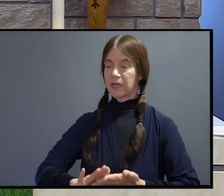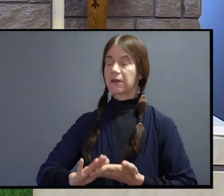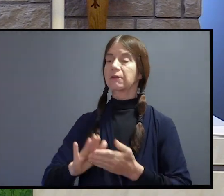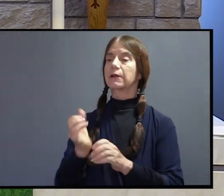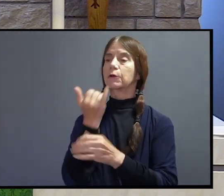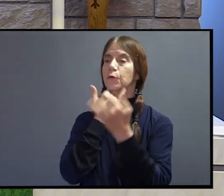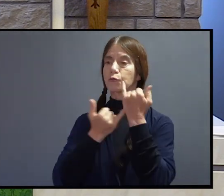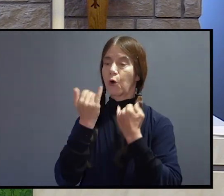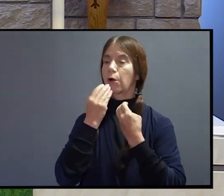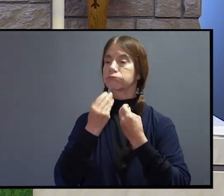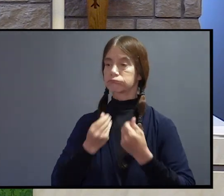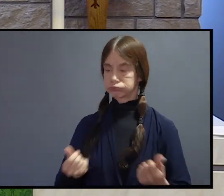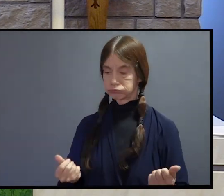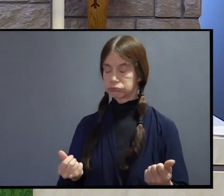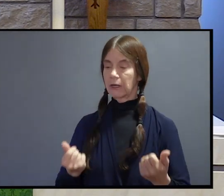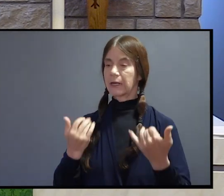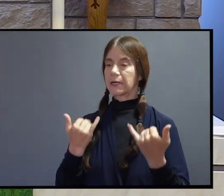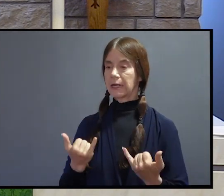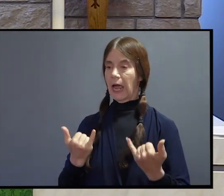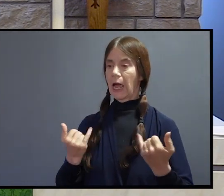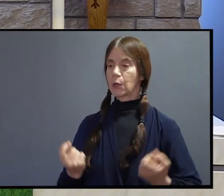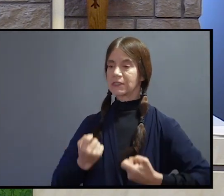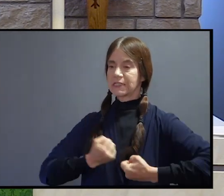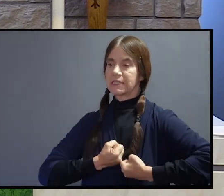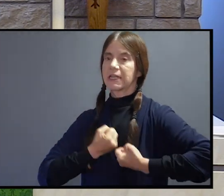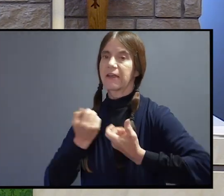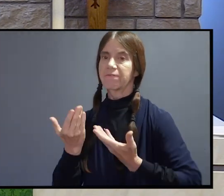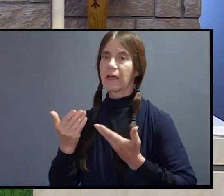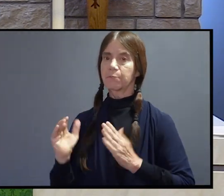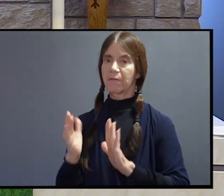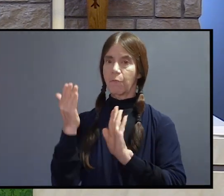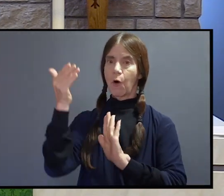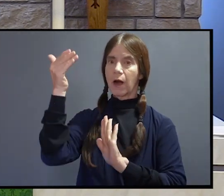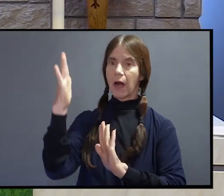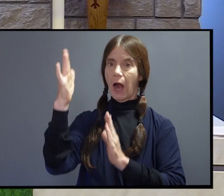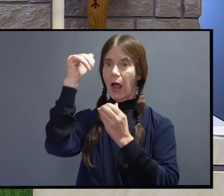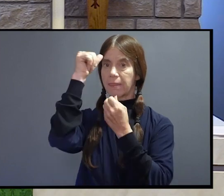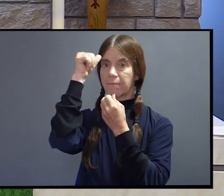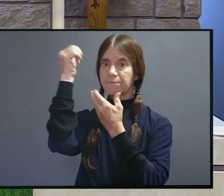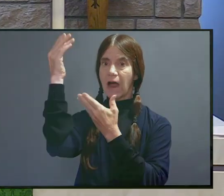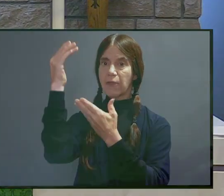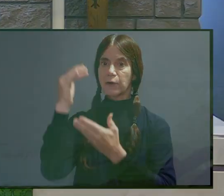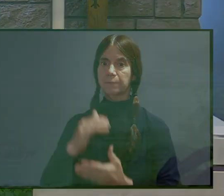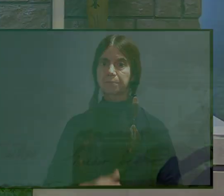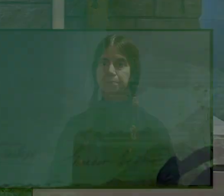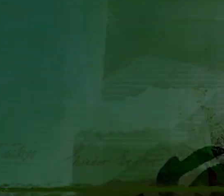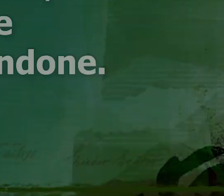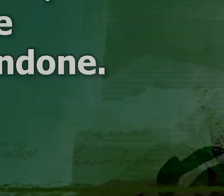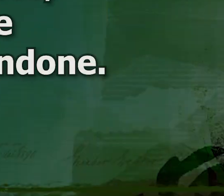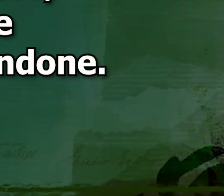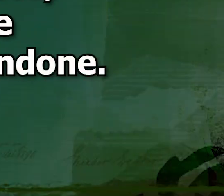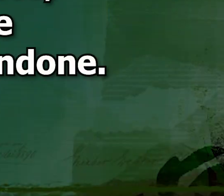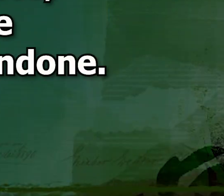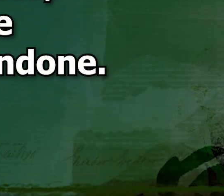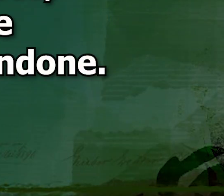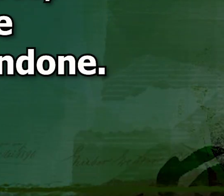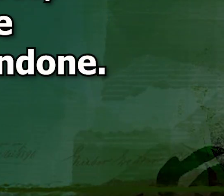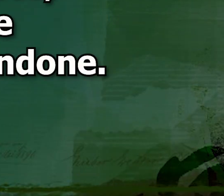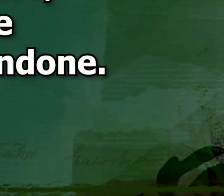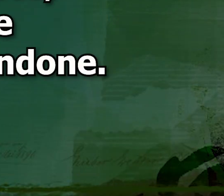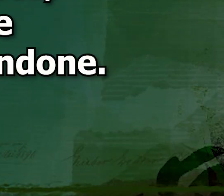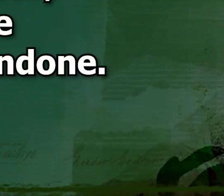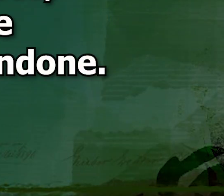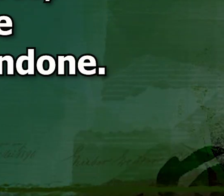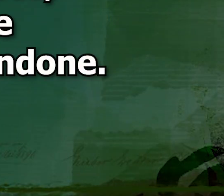cleanse us from all unrighteousness. Let us then confess our sins to God our Father.